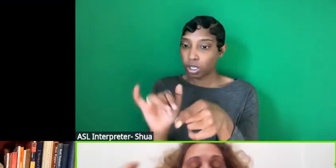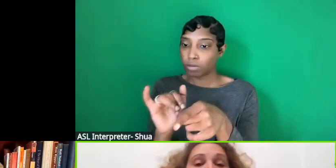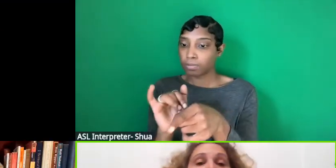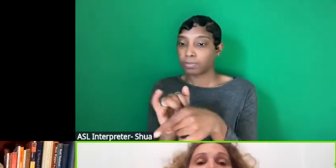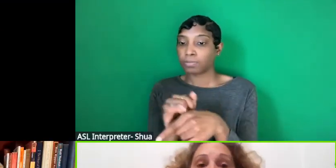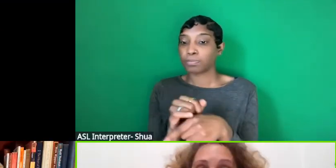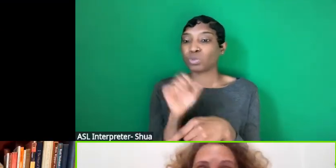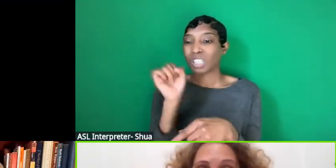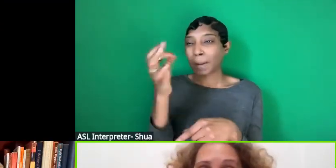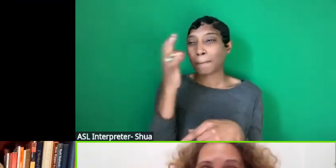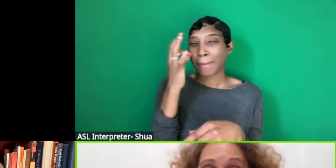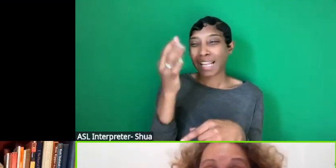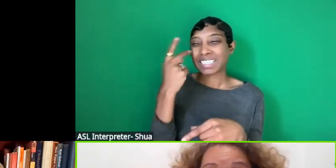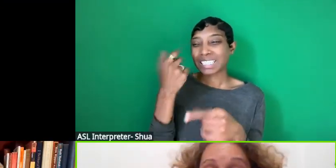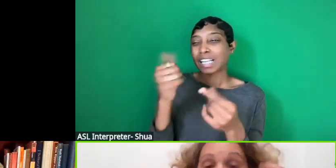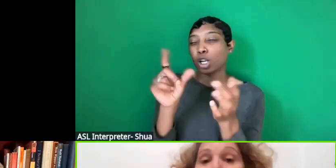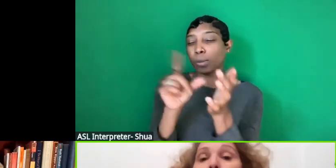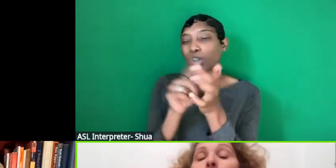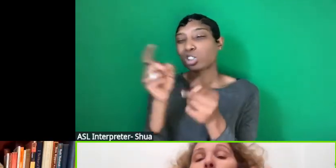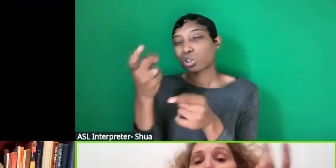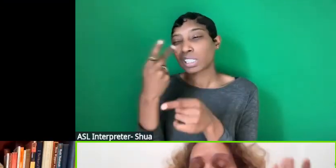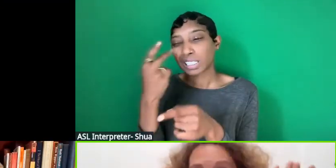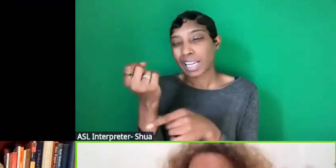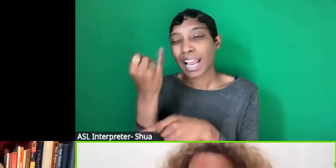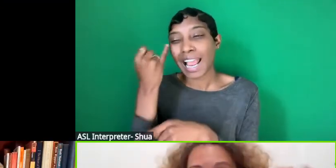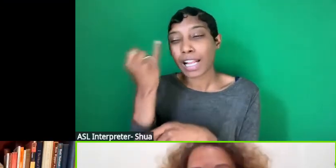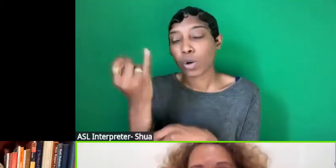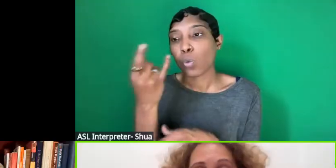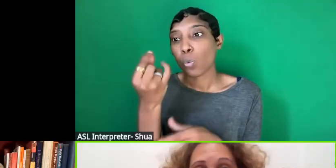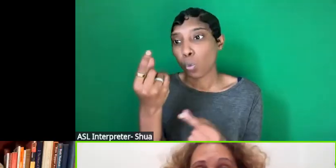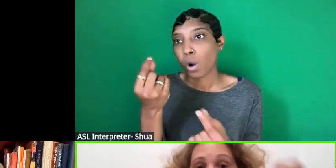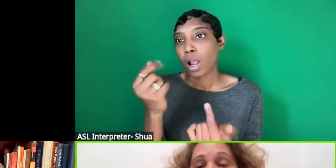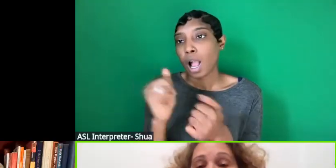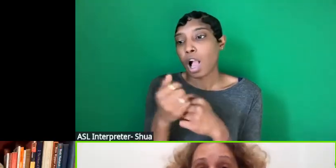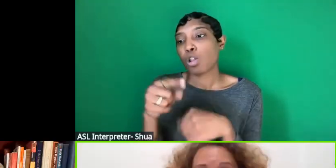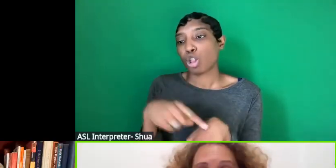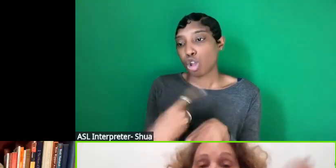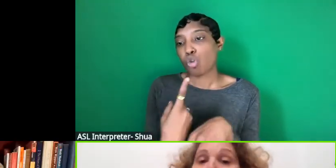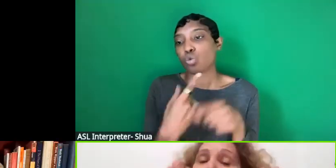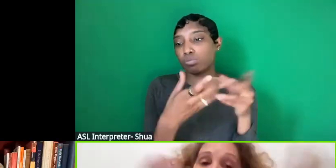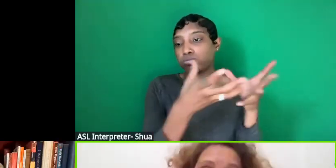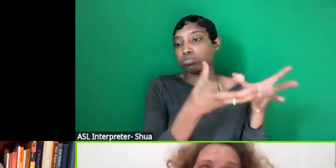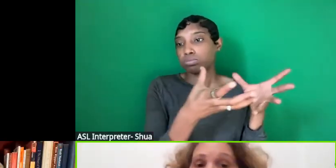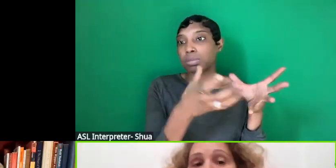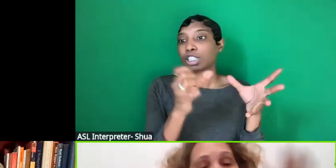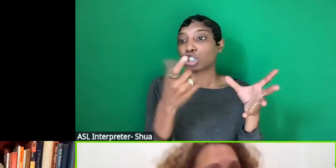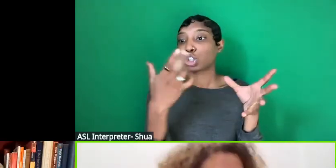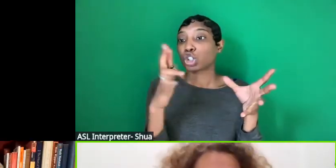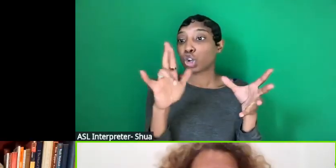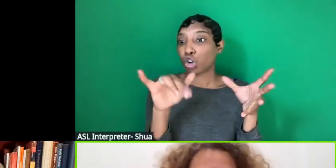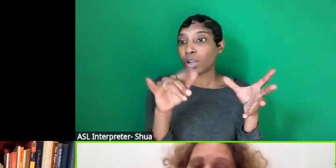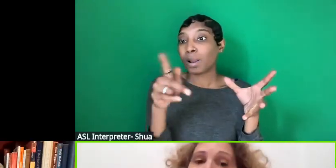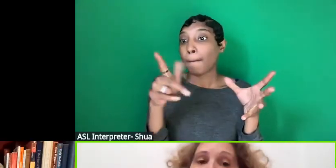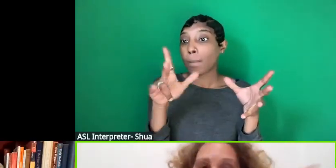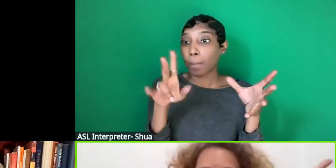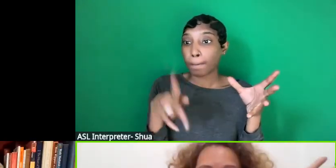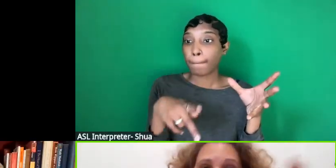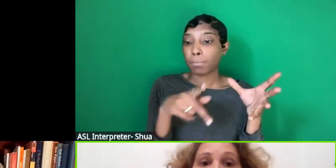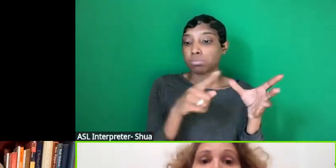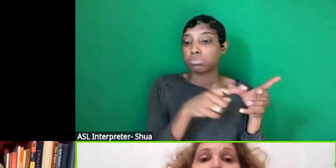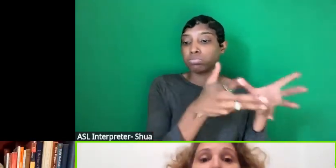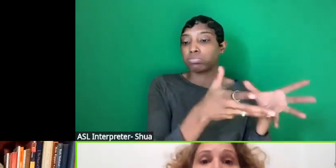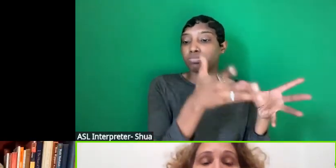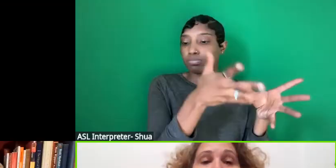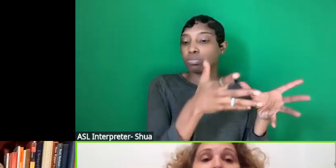almost. So just so you get an idea of the importance of letting that slurry stick. But whatever you have, might as well try using it for